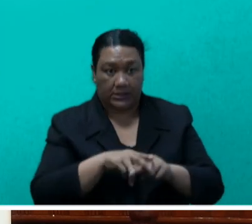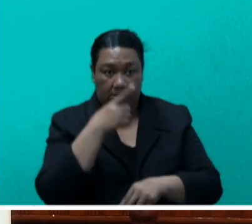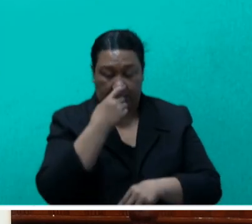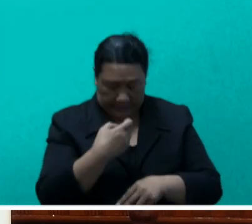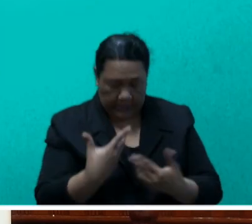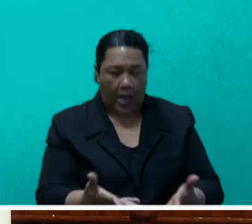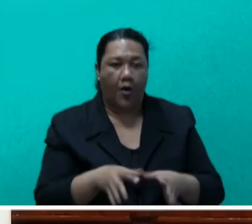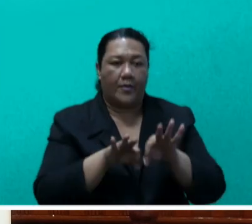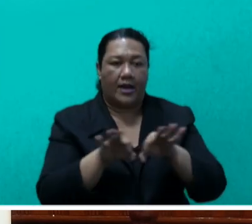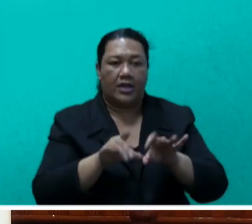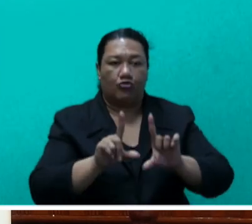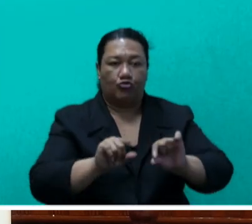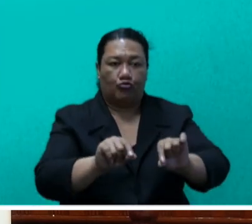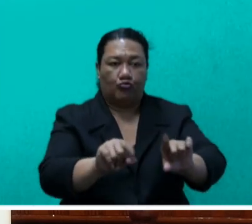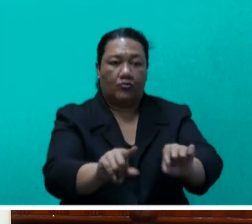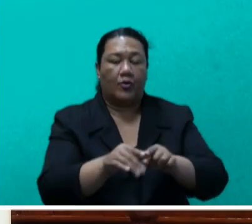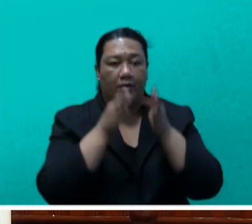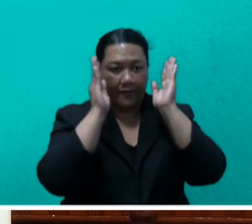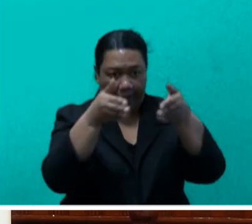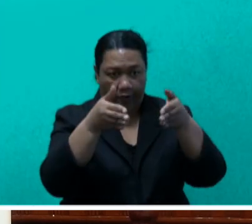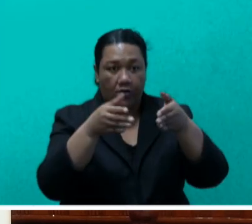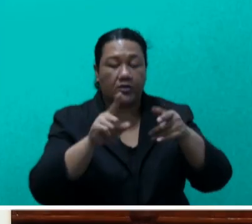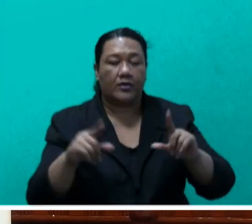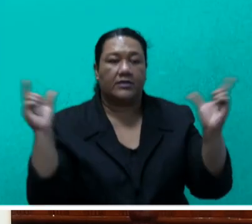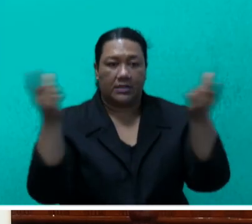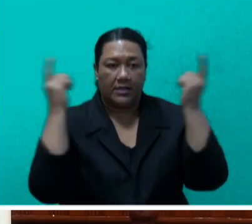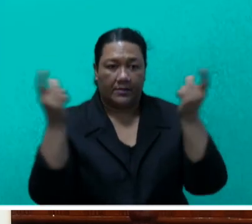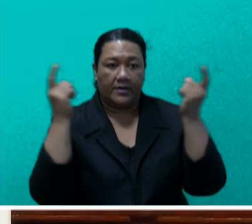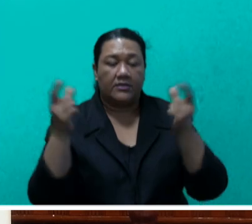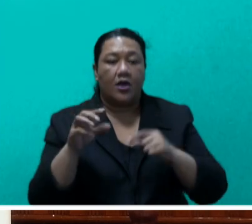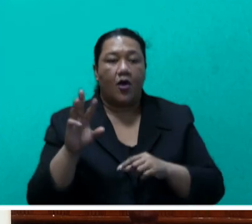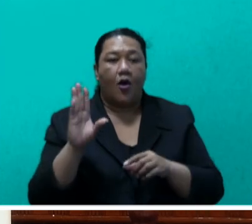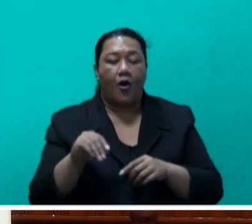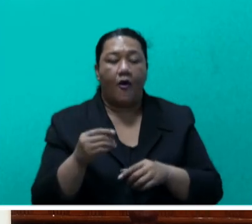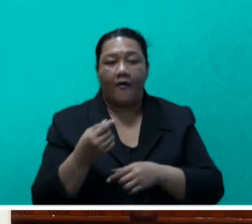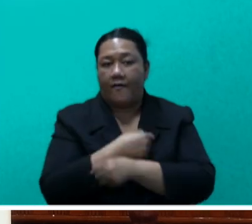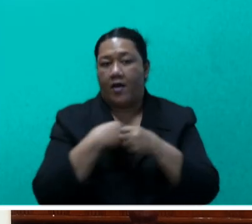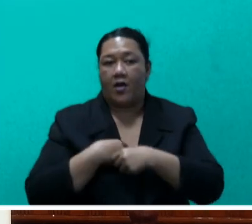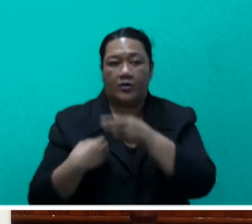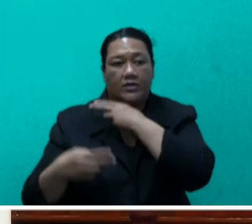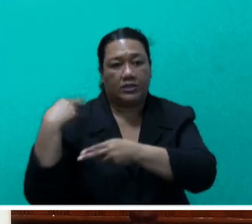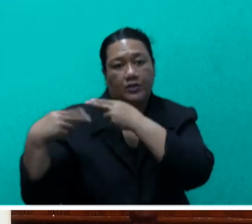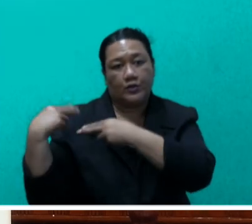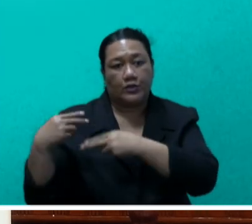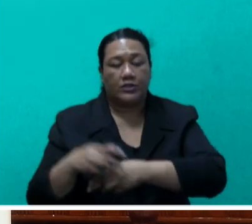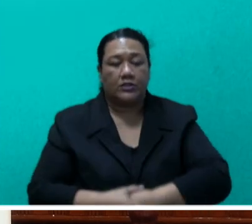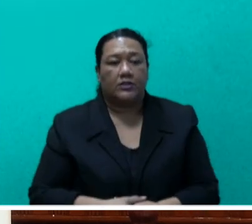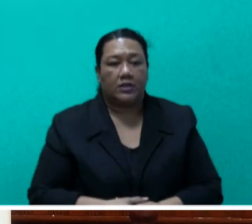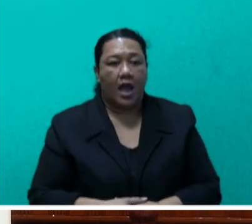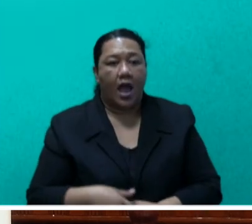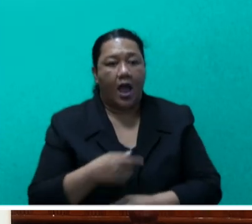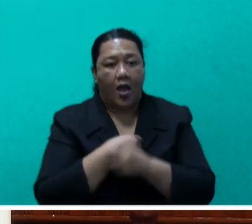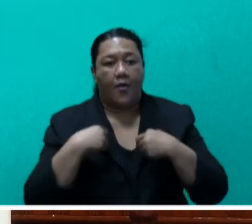undertaking with a focus on the celebration of our history, our